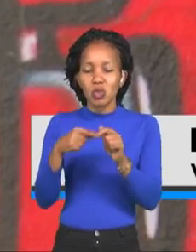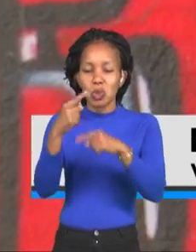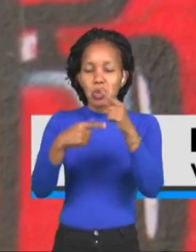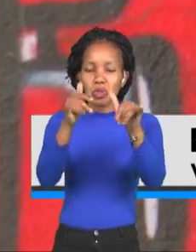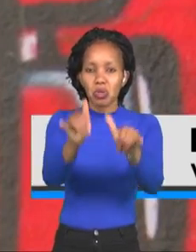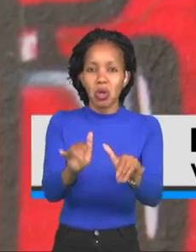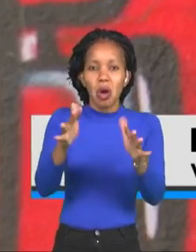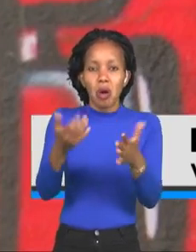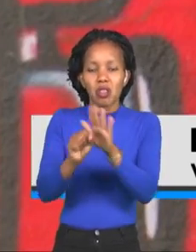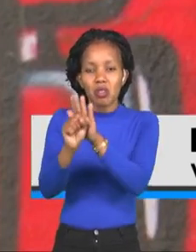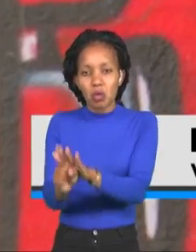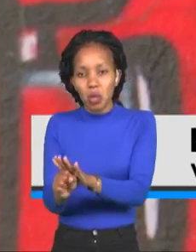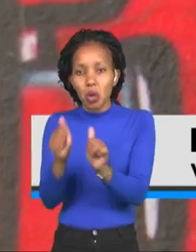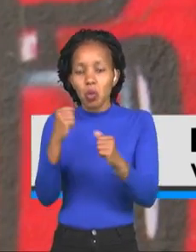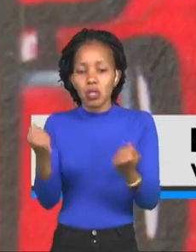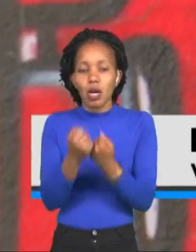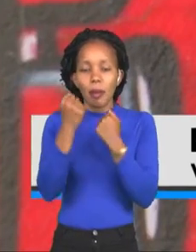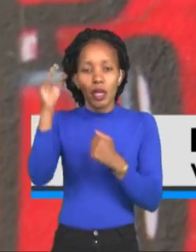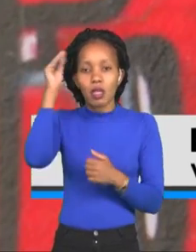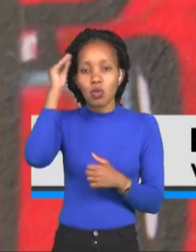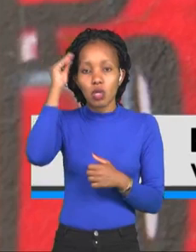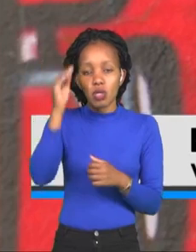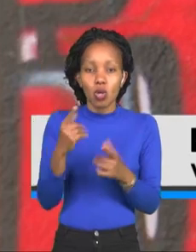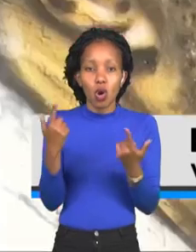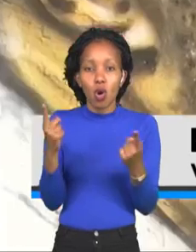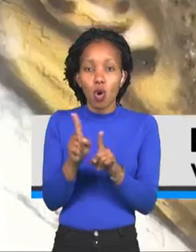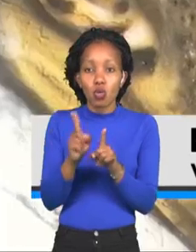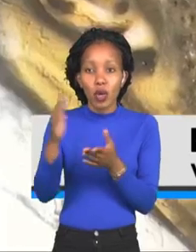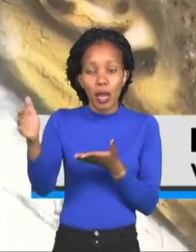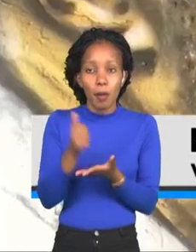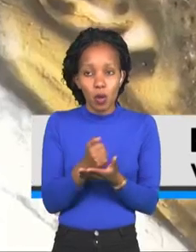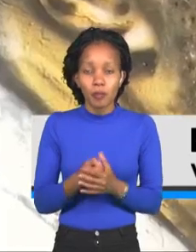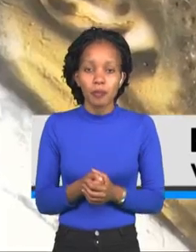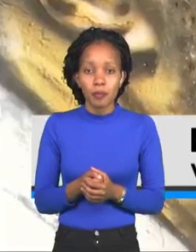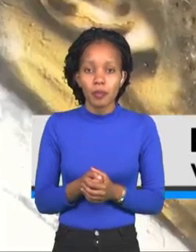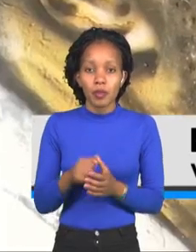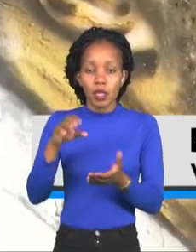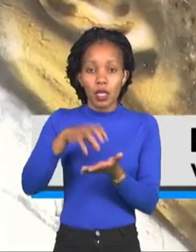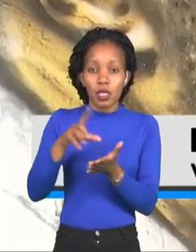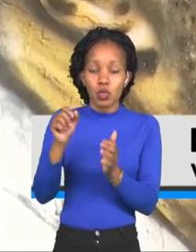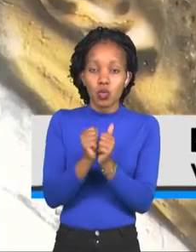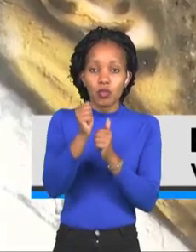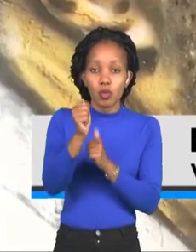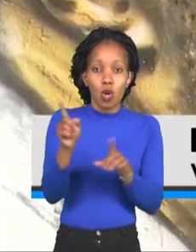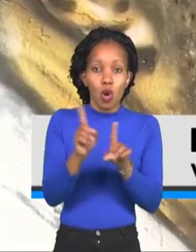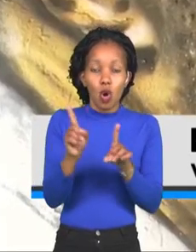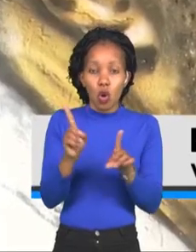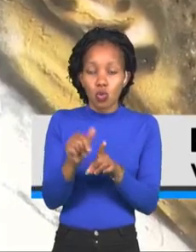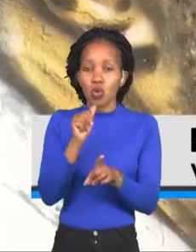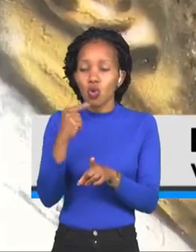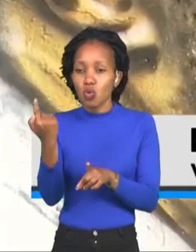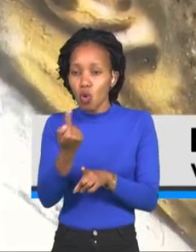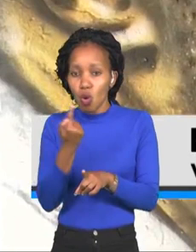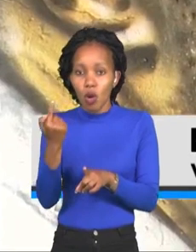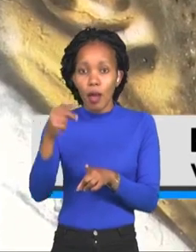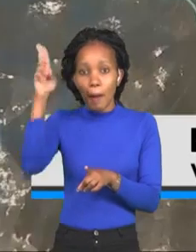the discrimination that happens in education and employment. A case in 2015 has also attracted notoriety to